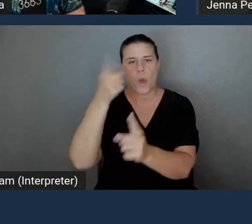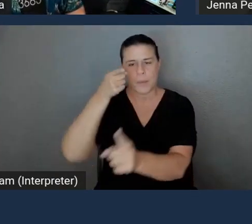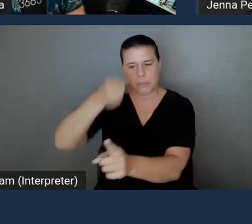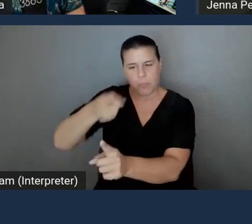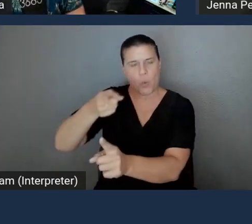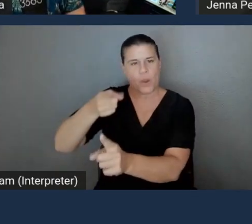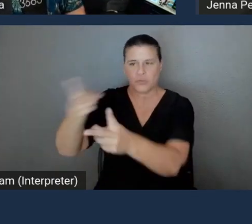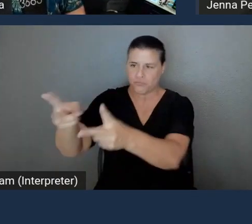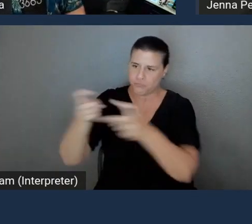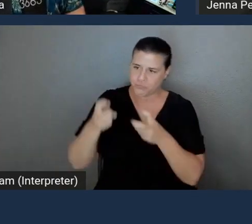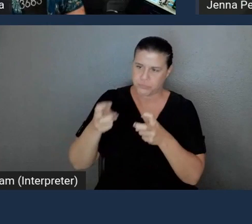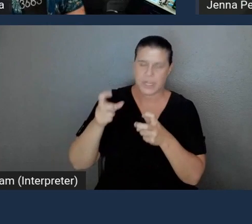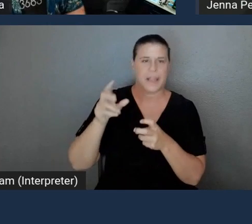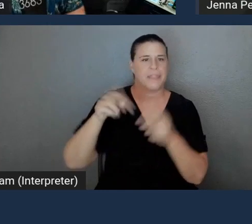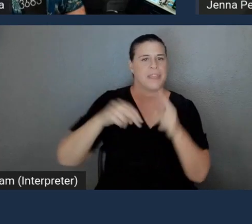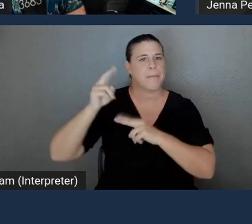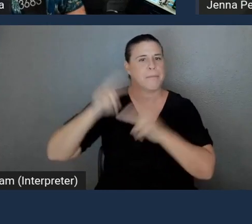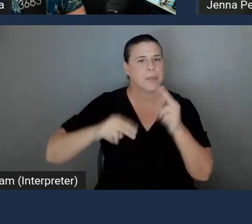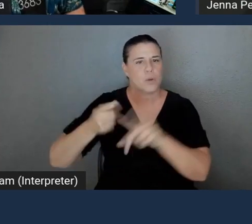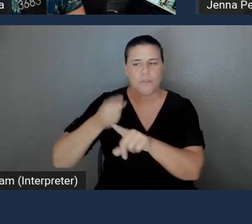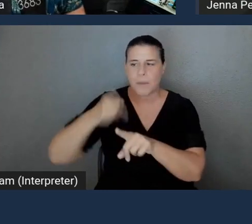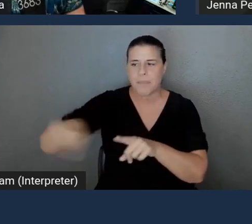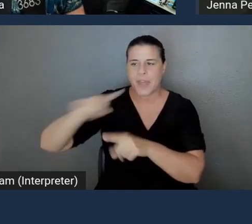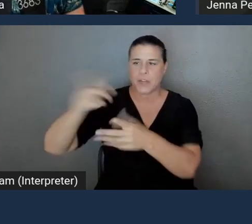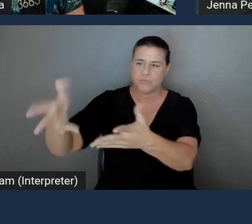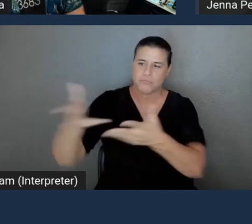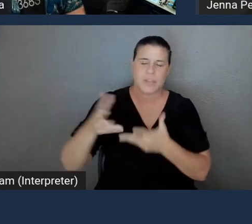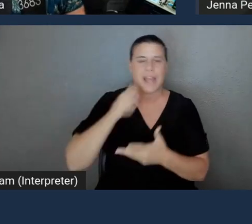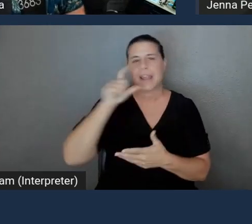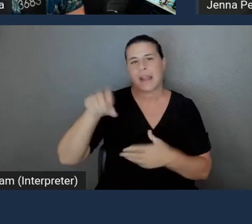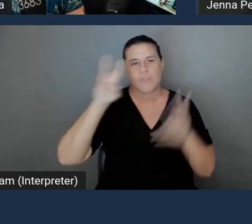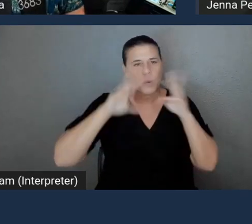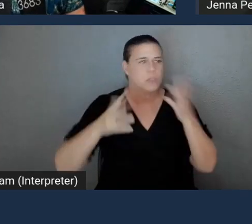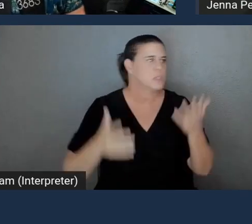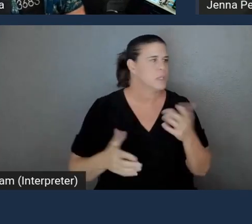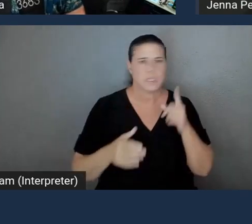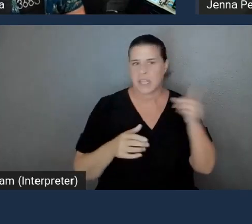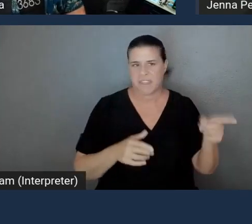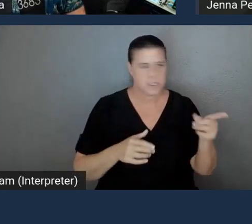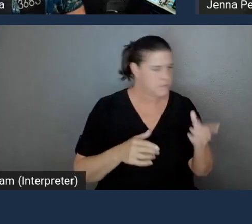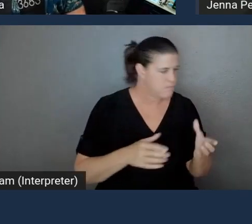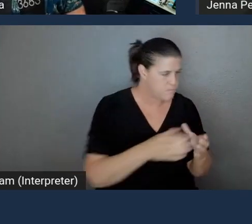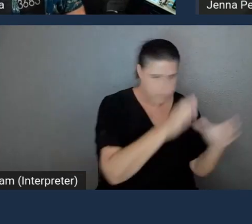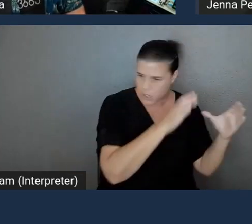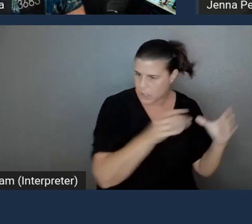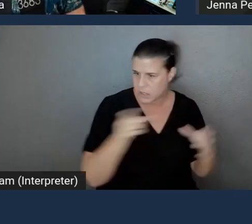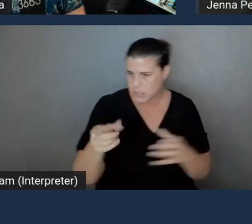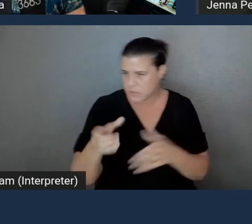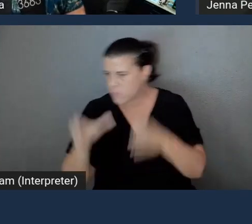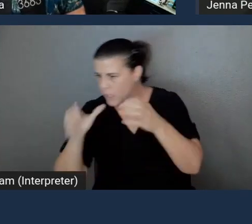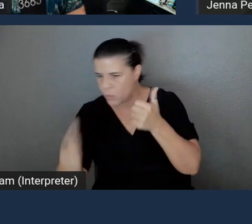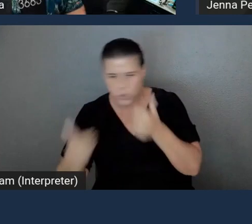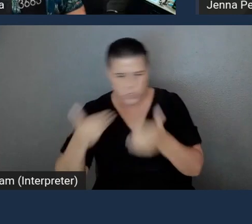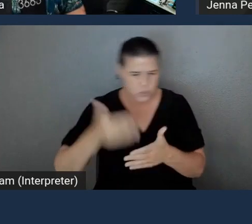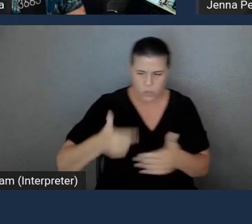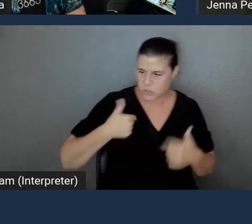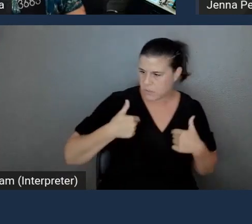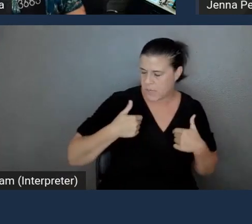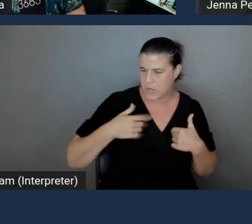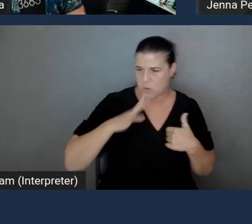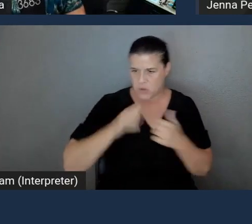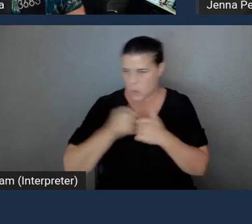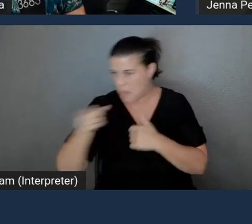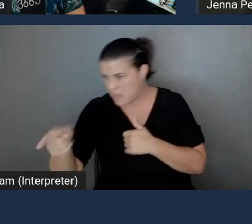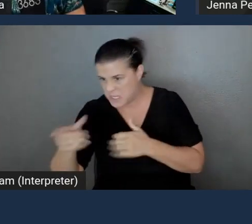get that daily build from, to pull that down and not have to worry about, well, which bucket is closest to me and which bucket should we talk to? And if we